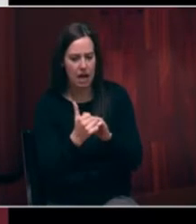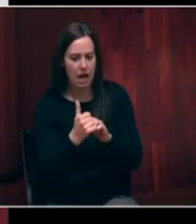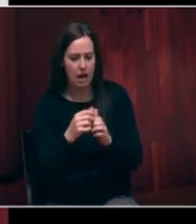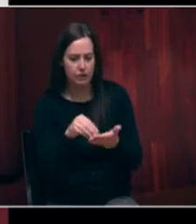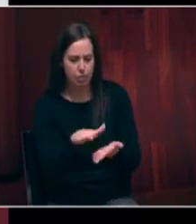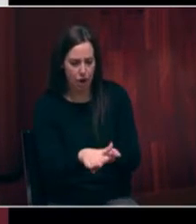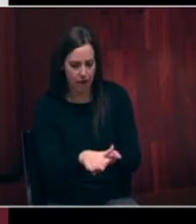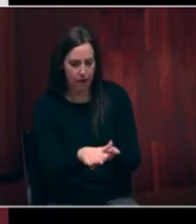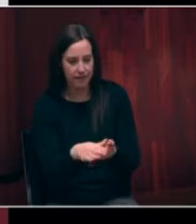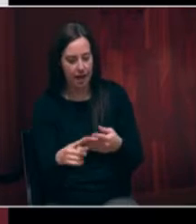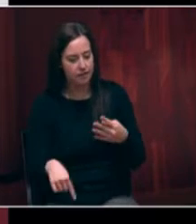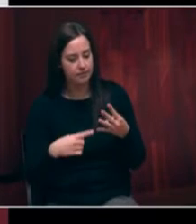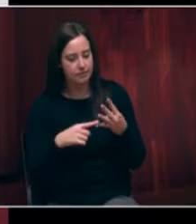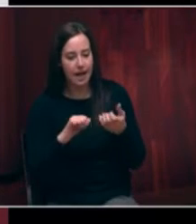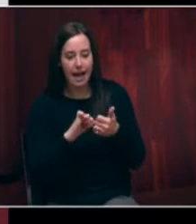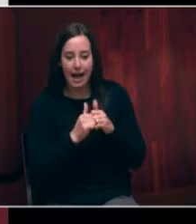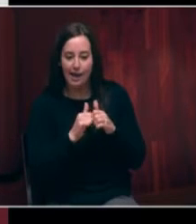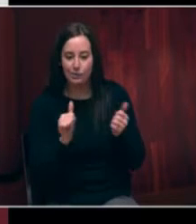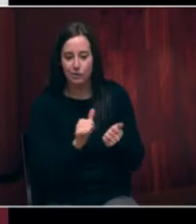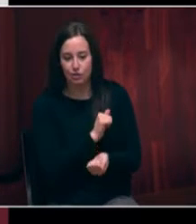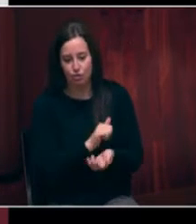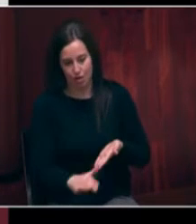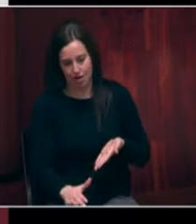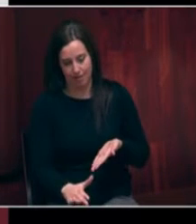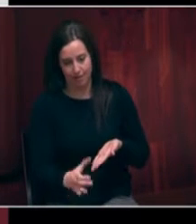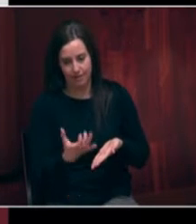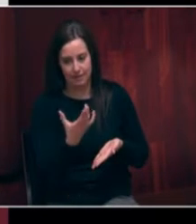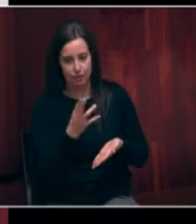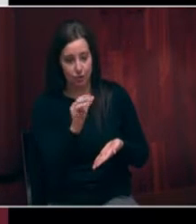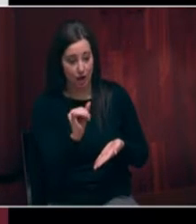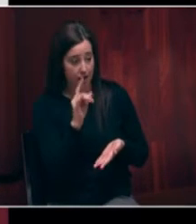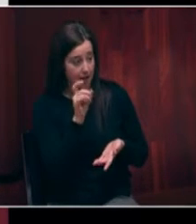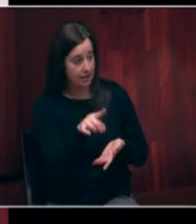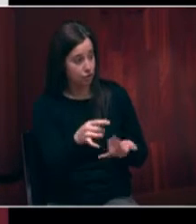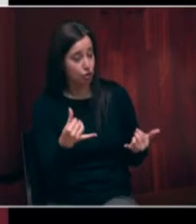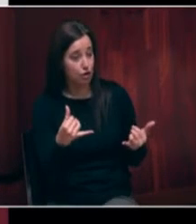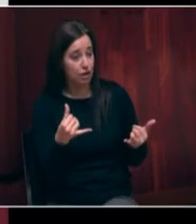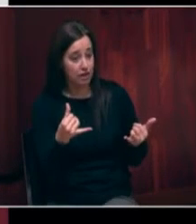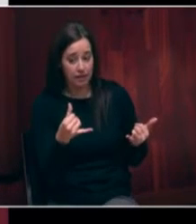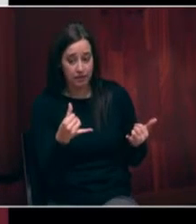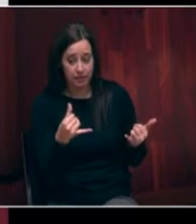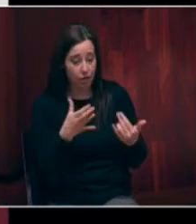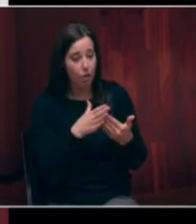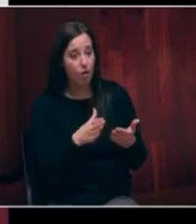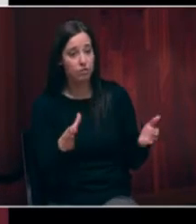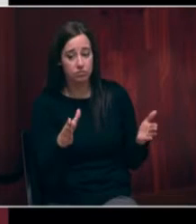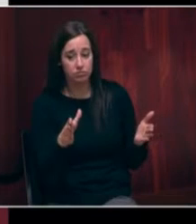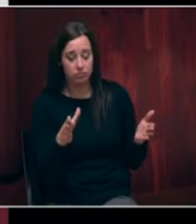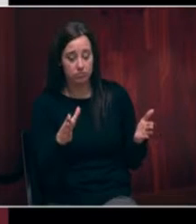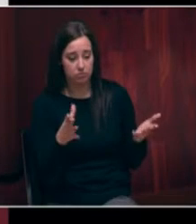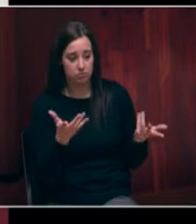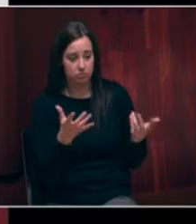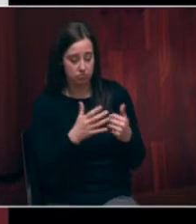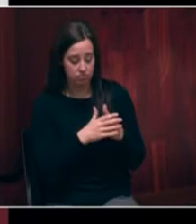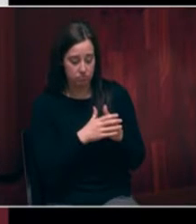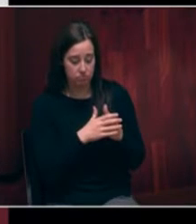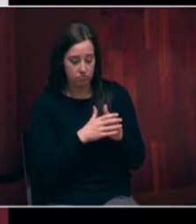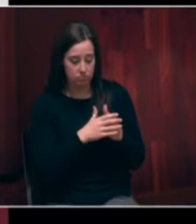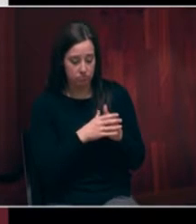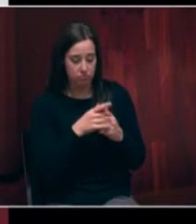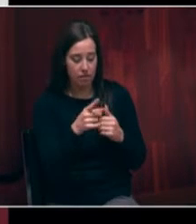asked agencies how do they currently destroy CUI, regardless of media, the overwhelming response was a document developed by NIST. It's the